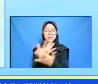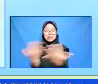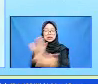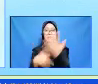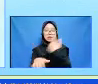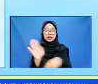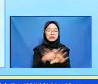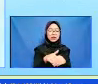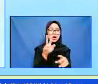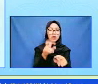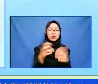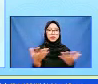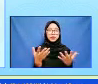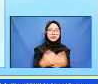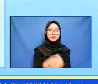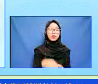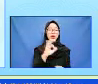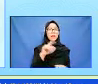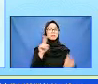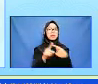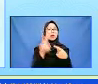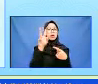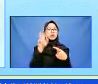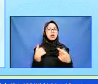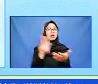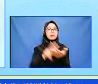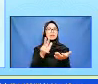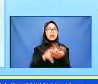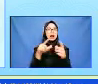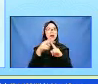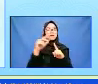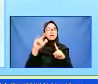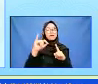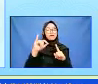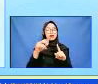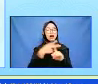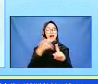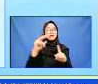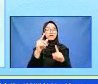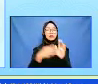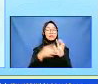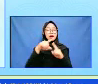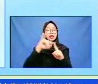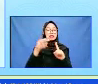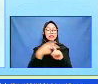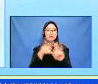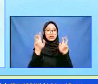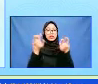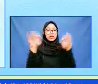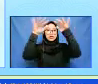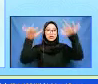action regarding to climate change for them. And the second, involve representative of person